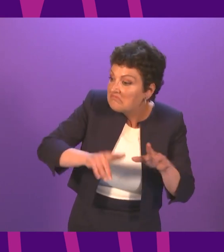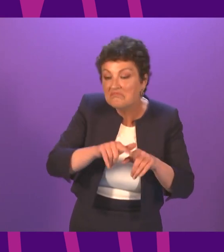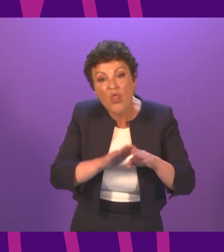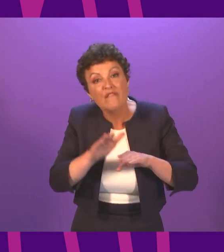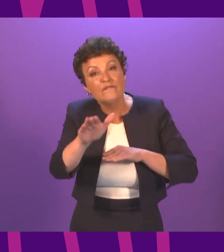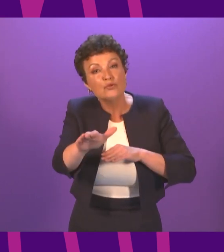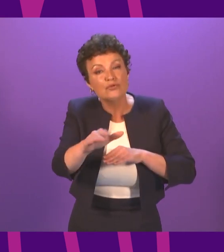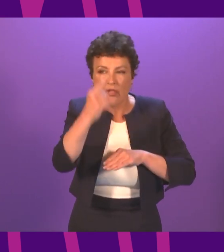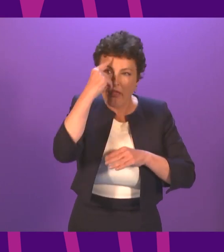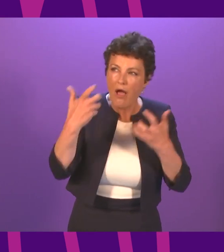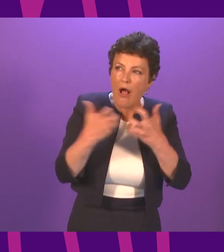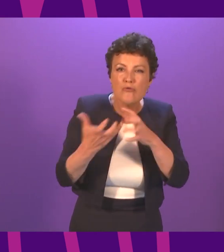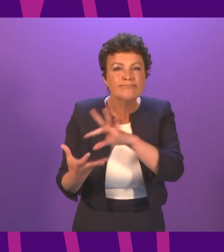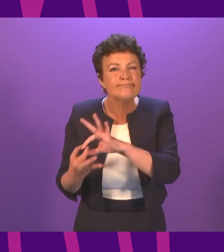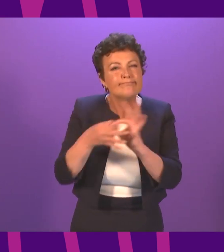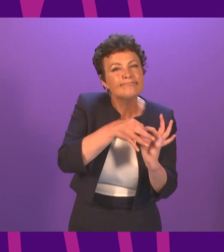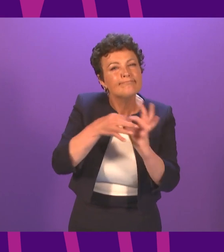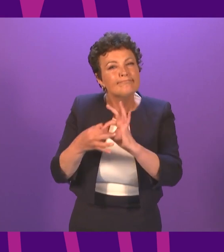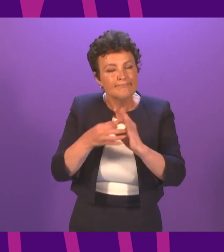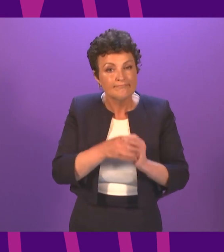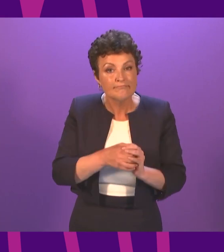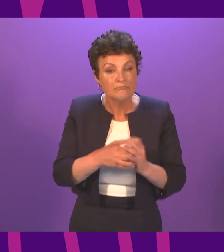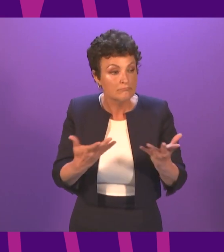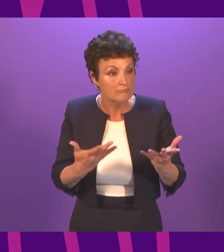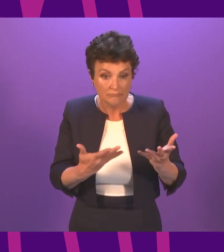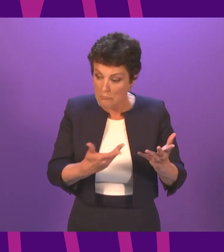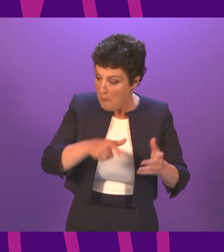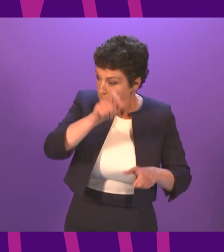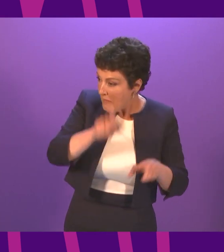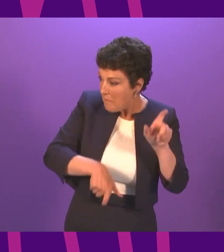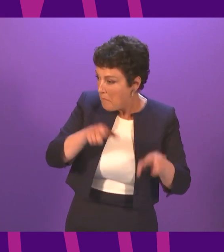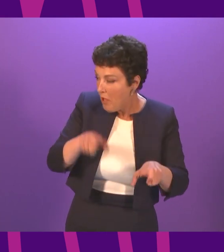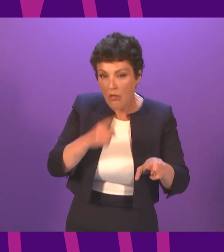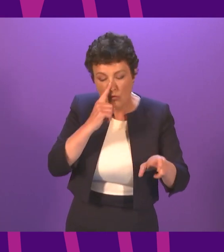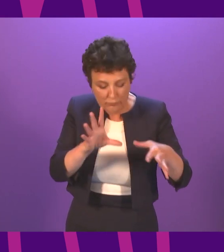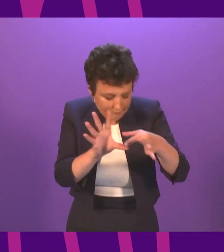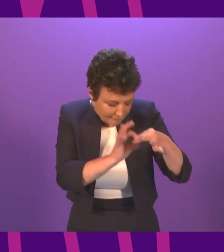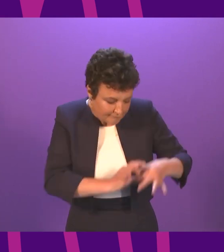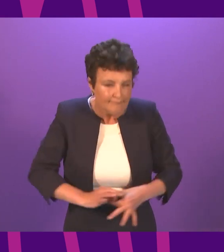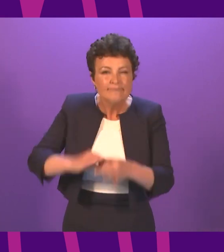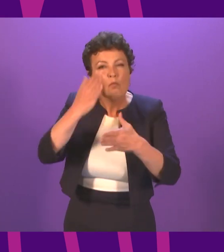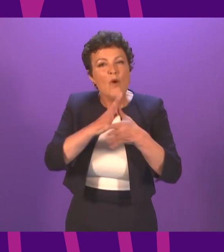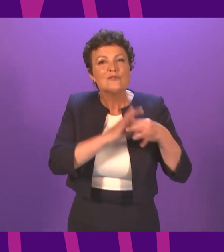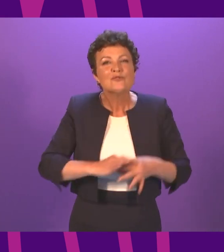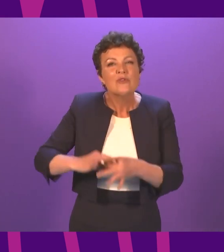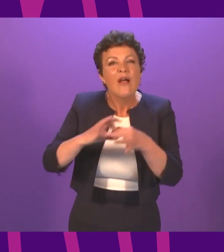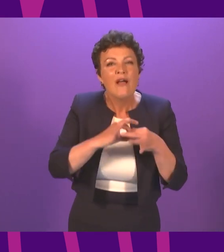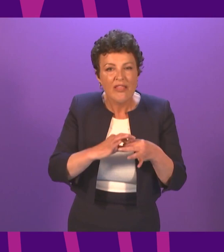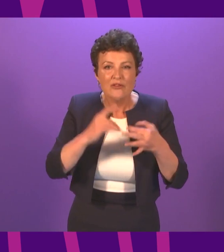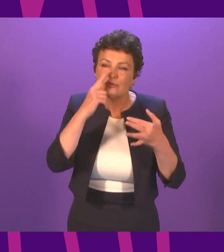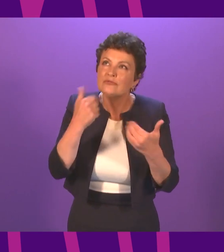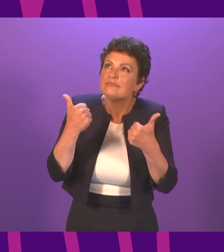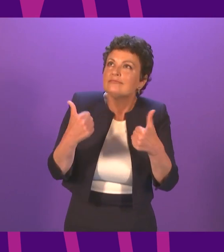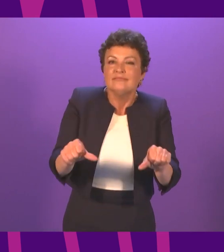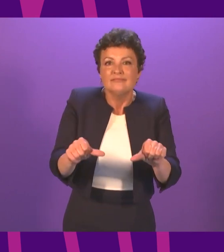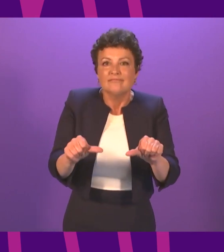own interests today. With people that come together to overcome the enormous challenges that time throws